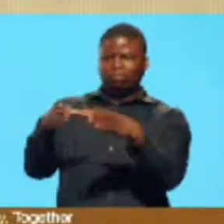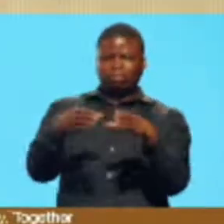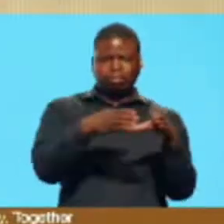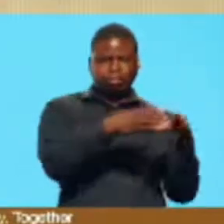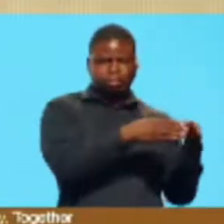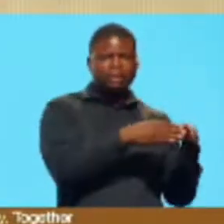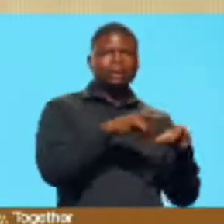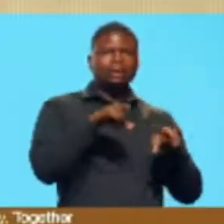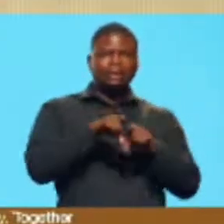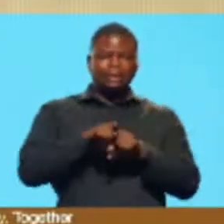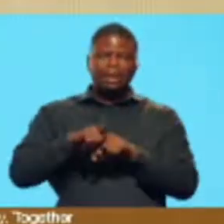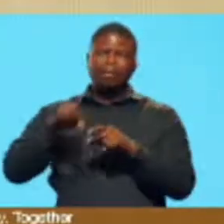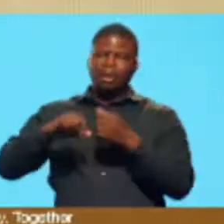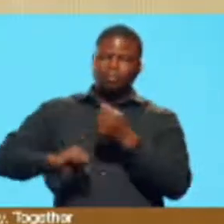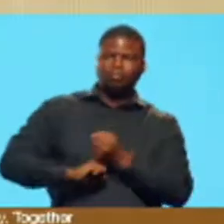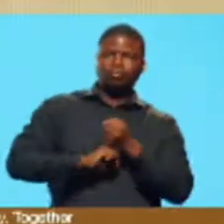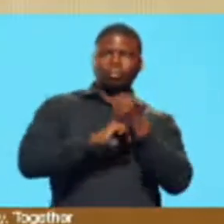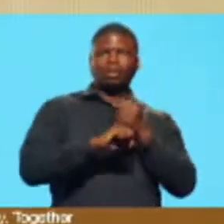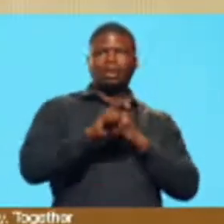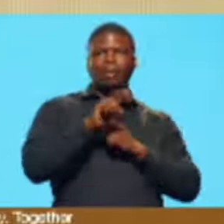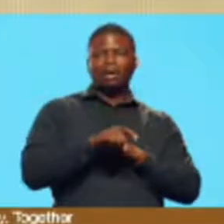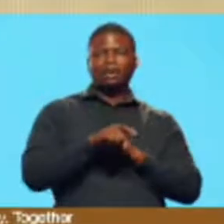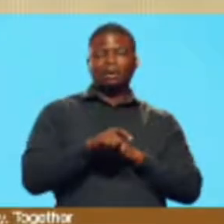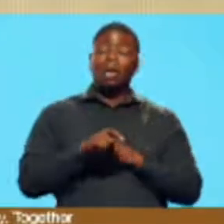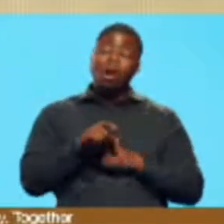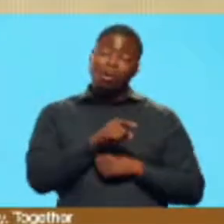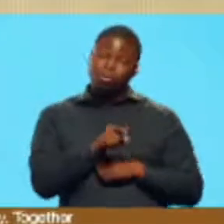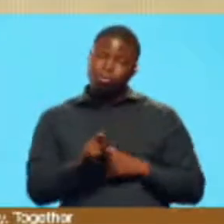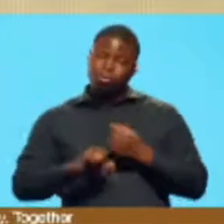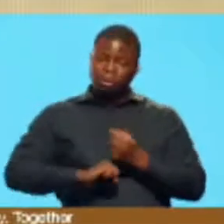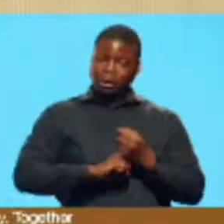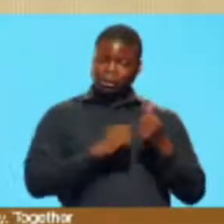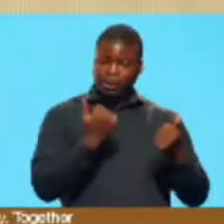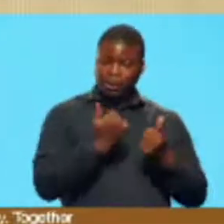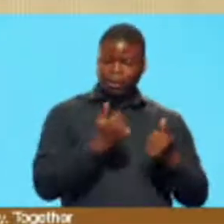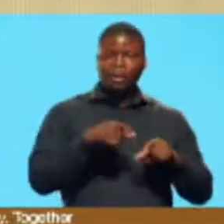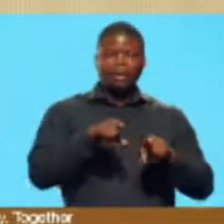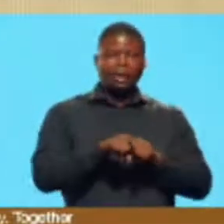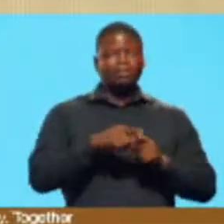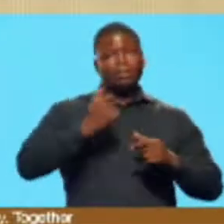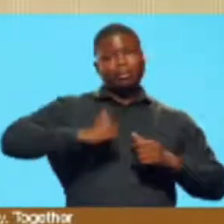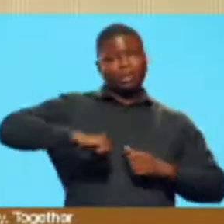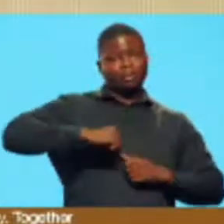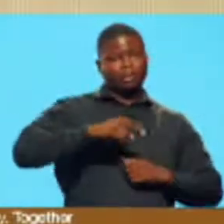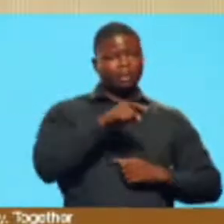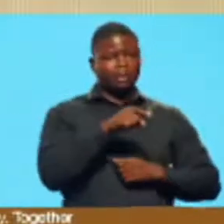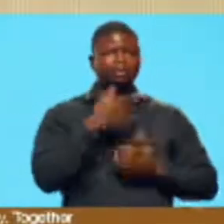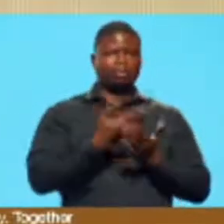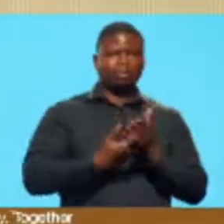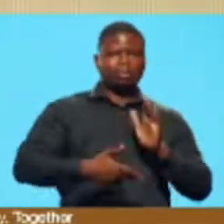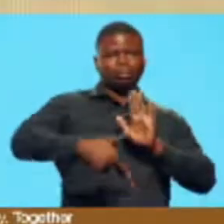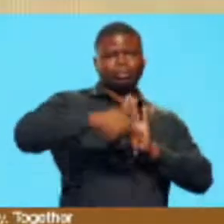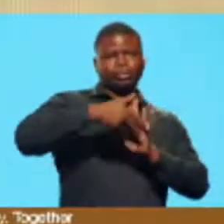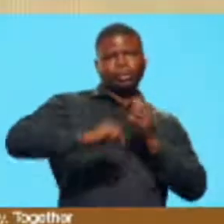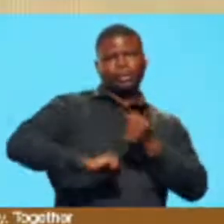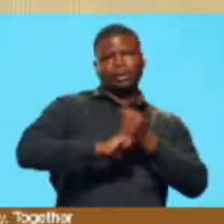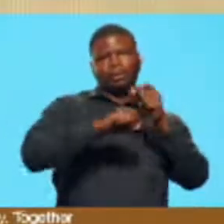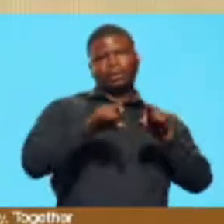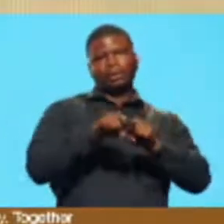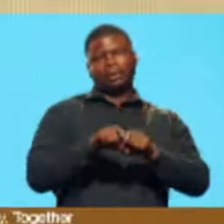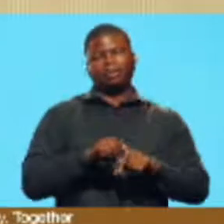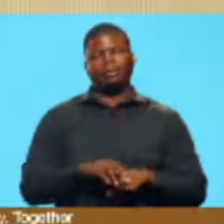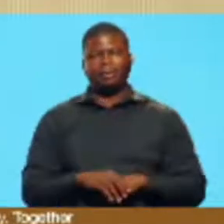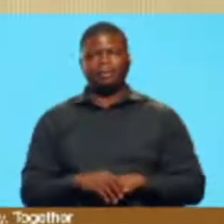and then the municipalities will also be able to implement what is needed to be implemented.